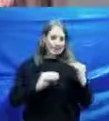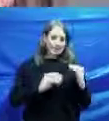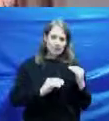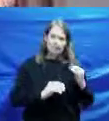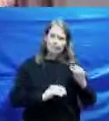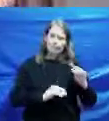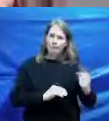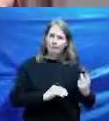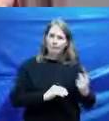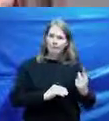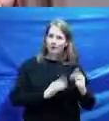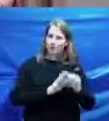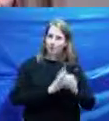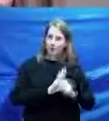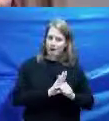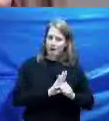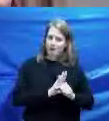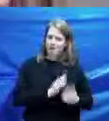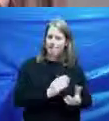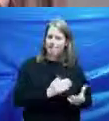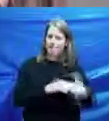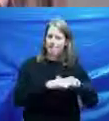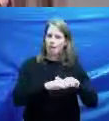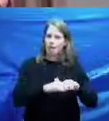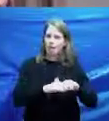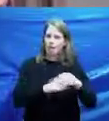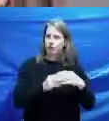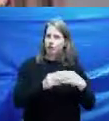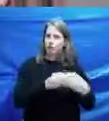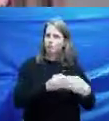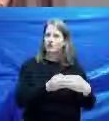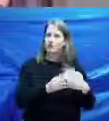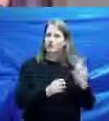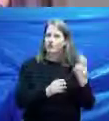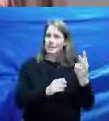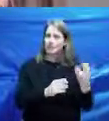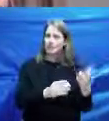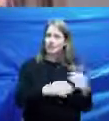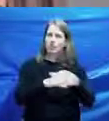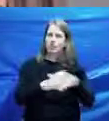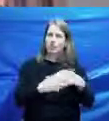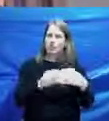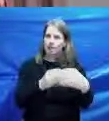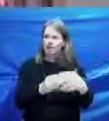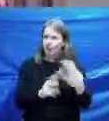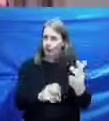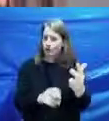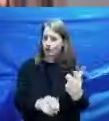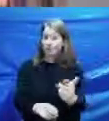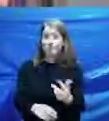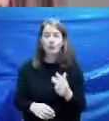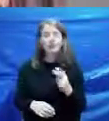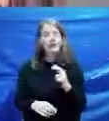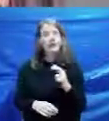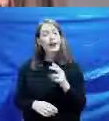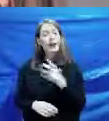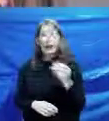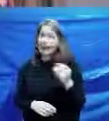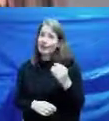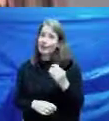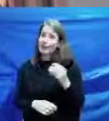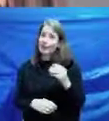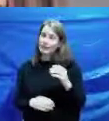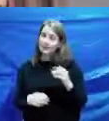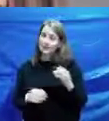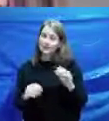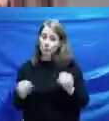And also linking to major topics within grades. So students really work on calculating area during the year that we're really working